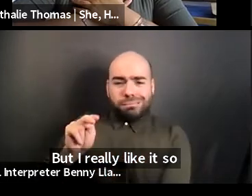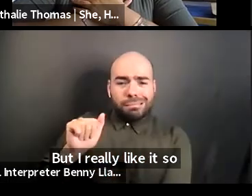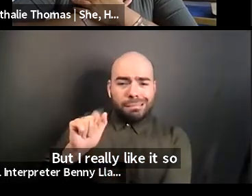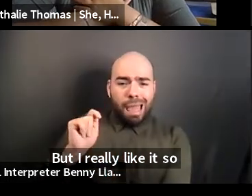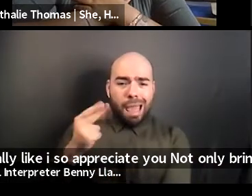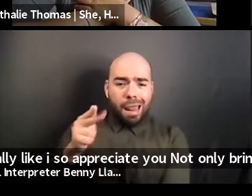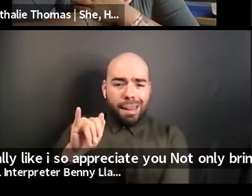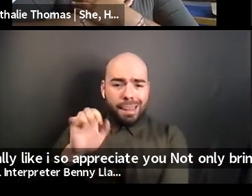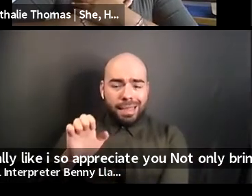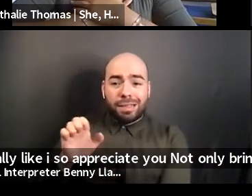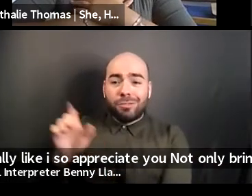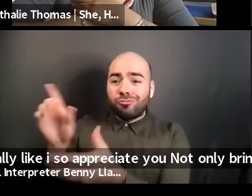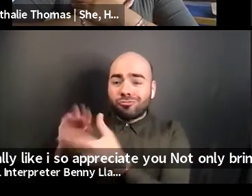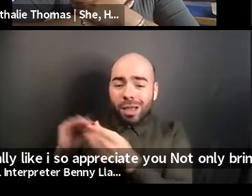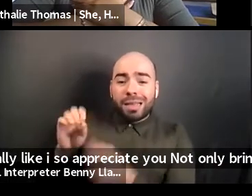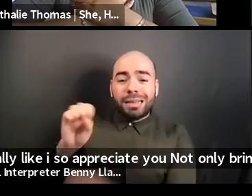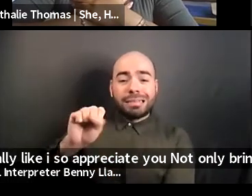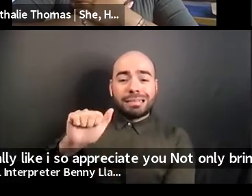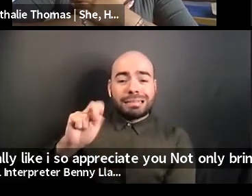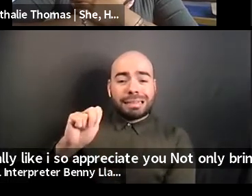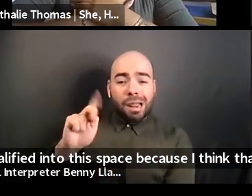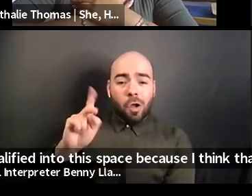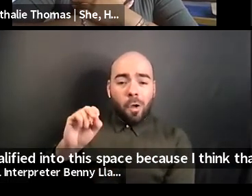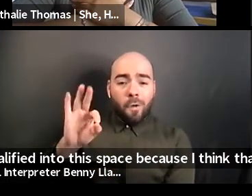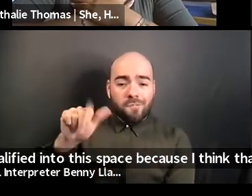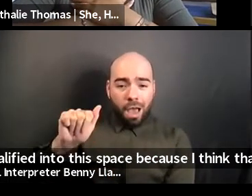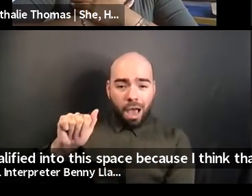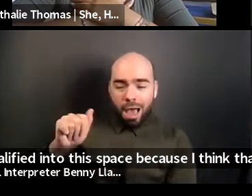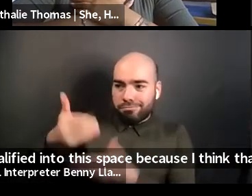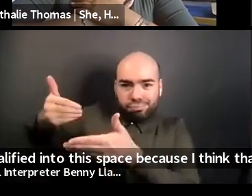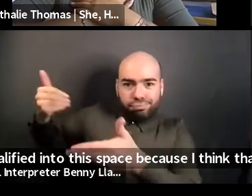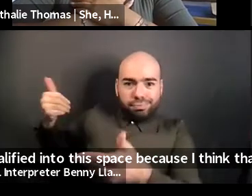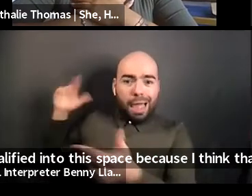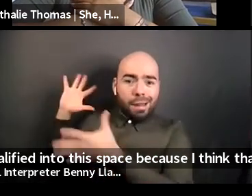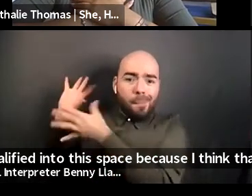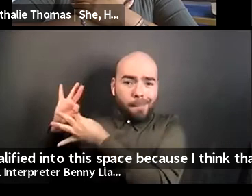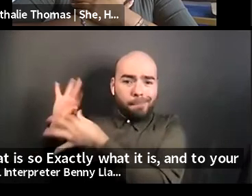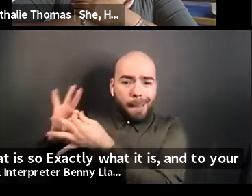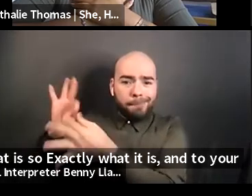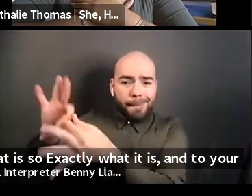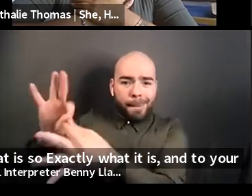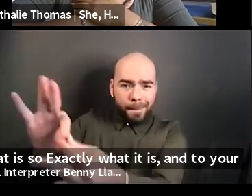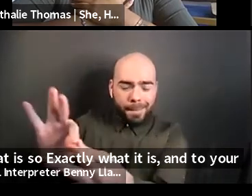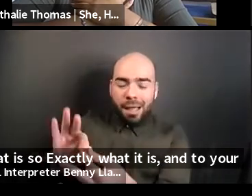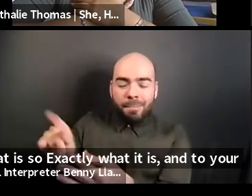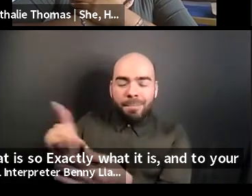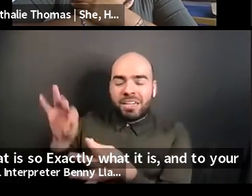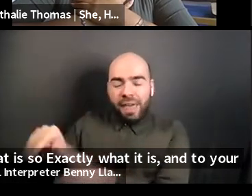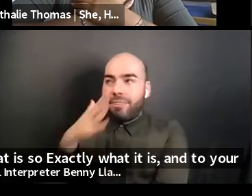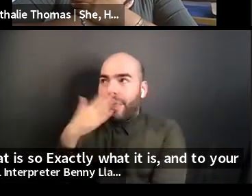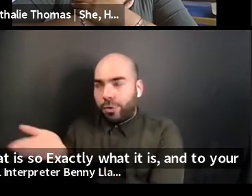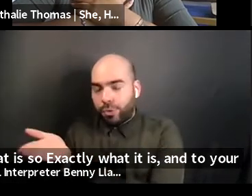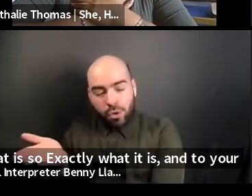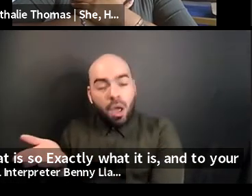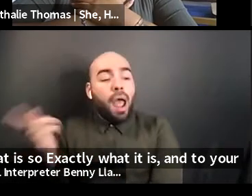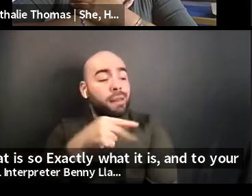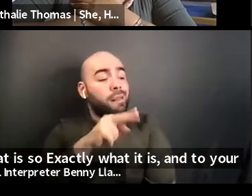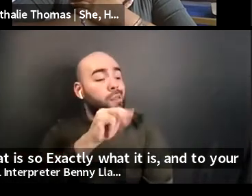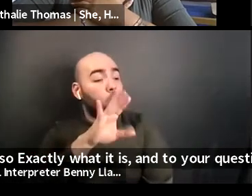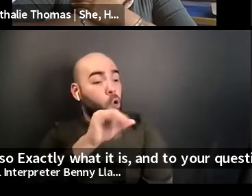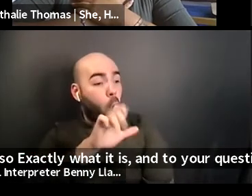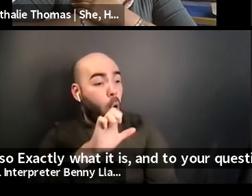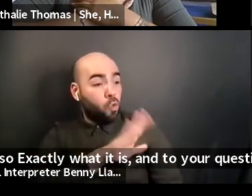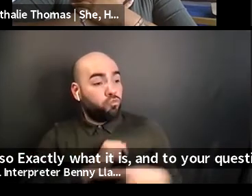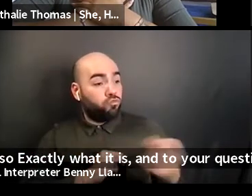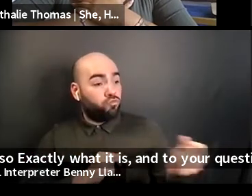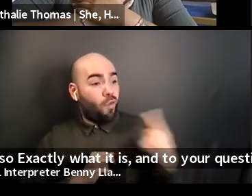this space, because I think that that is so exactly what it is. And to your question, Nicole, I think, and to the